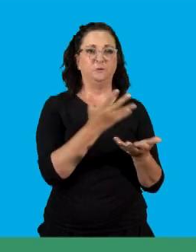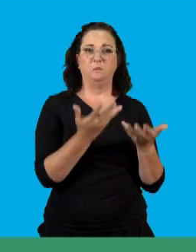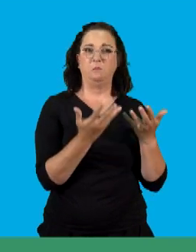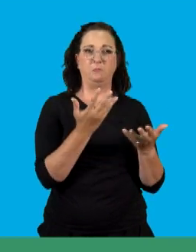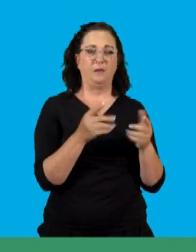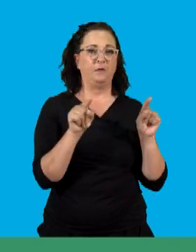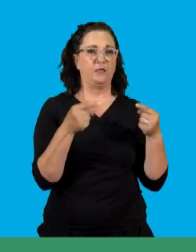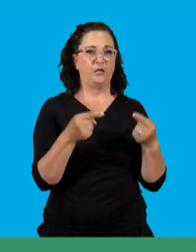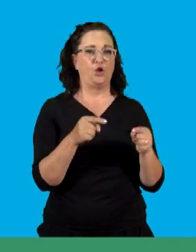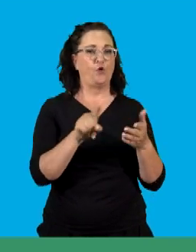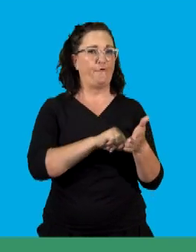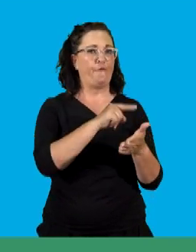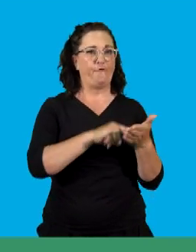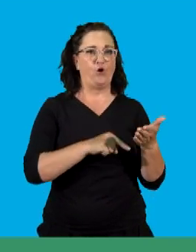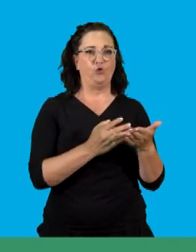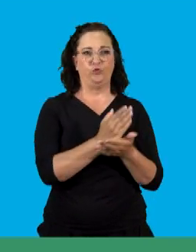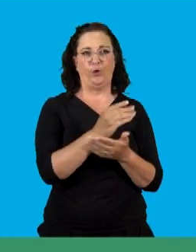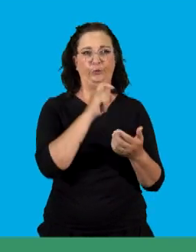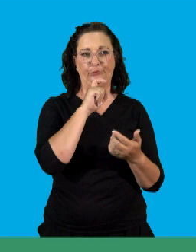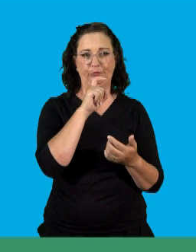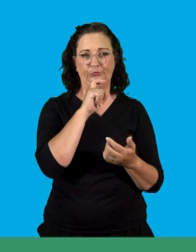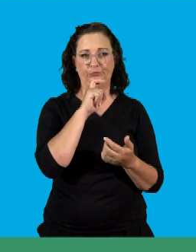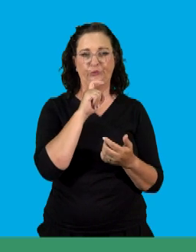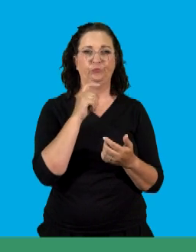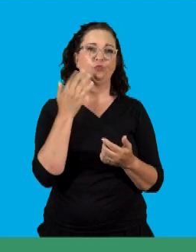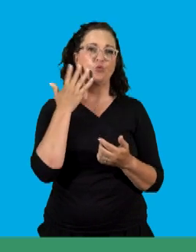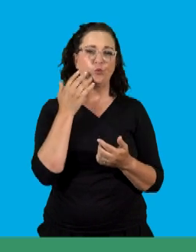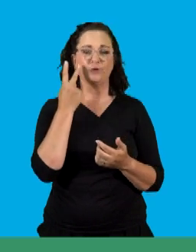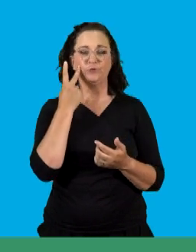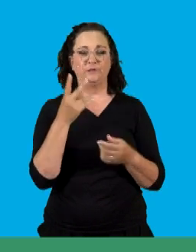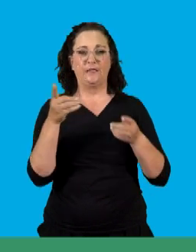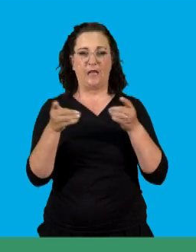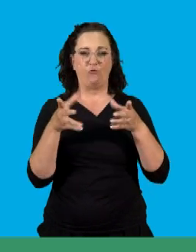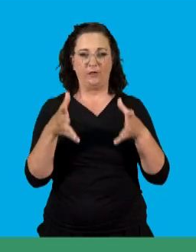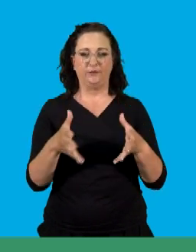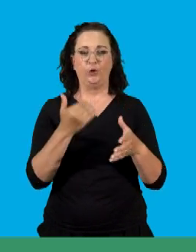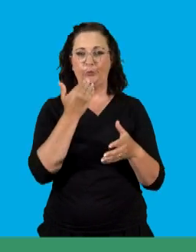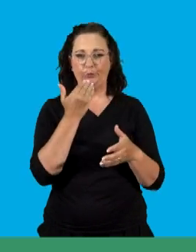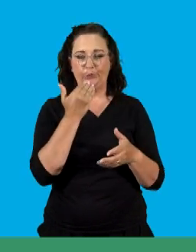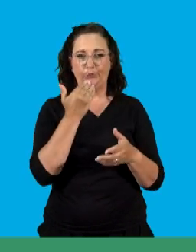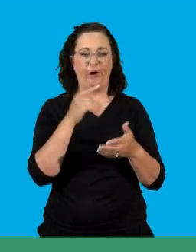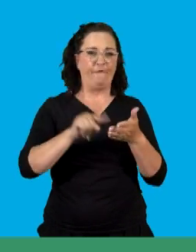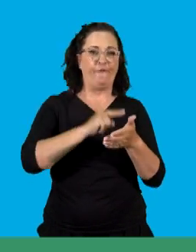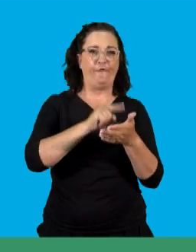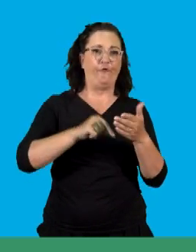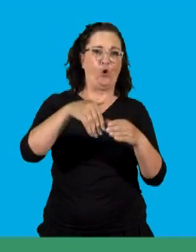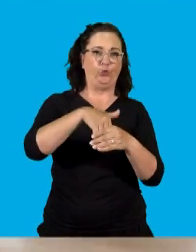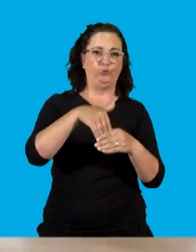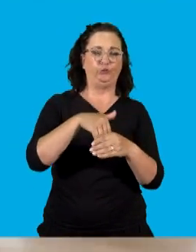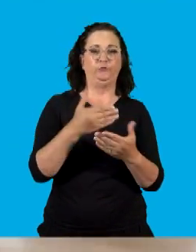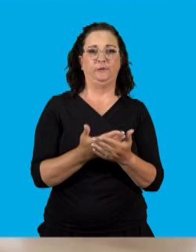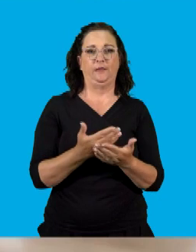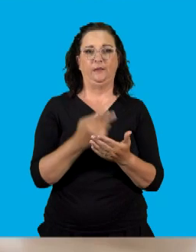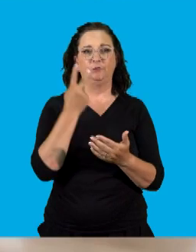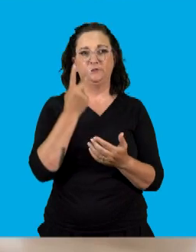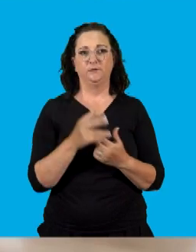choosing the wrong person as the director. When it's time to vote for directors, people who are going to manage the company on behalf